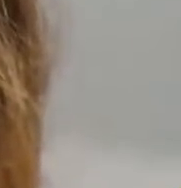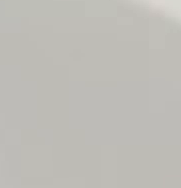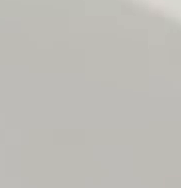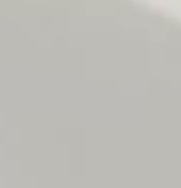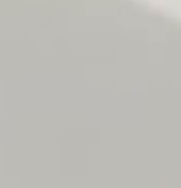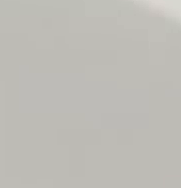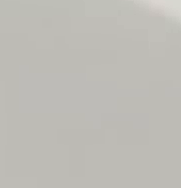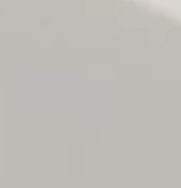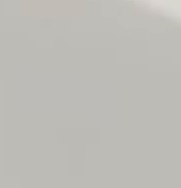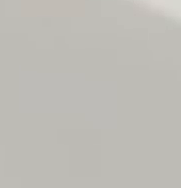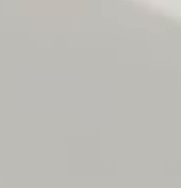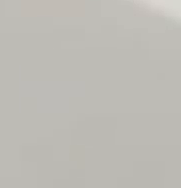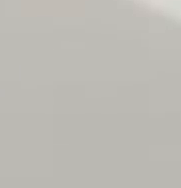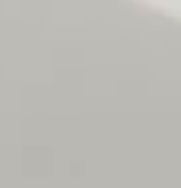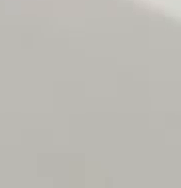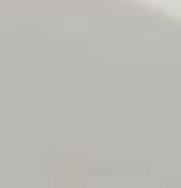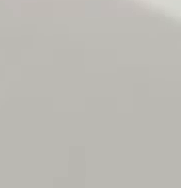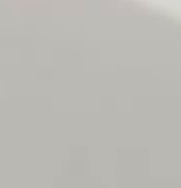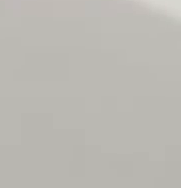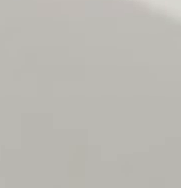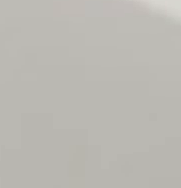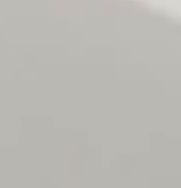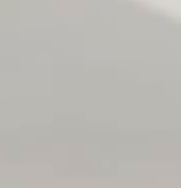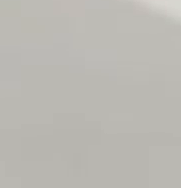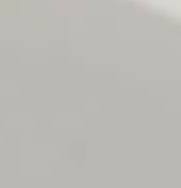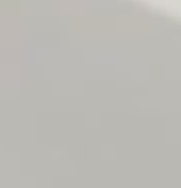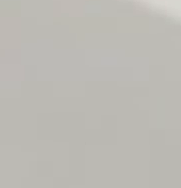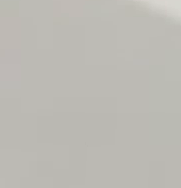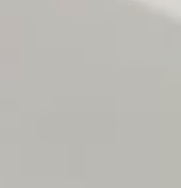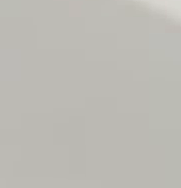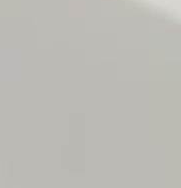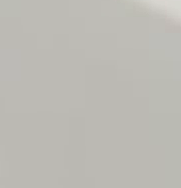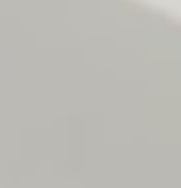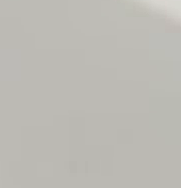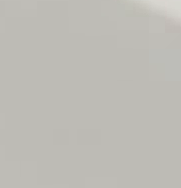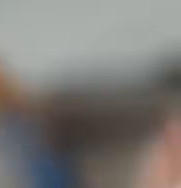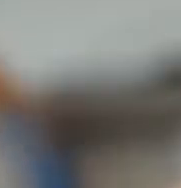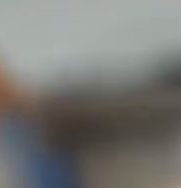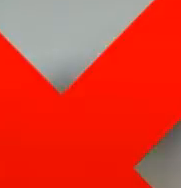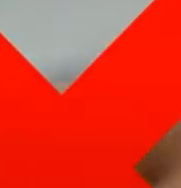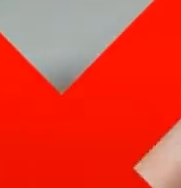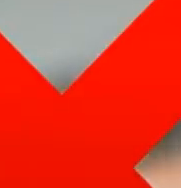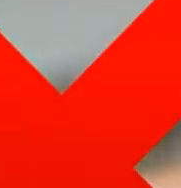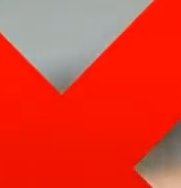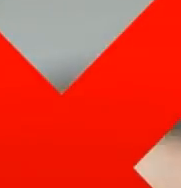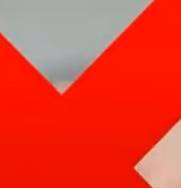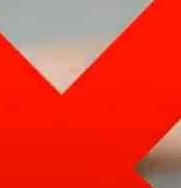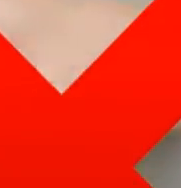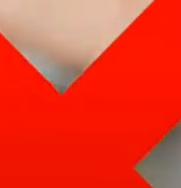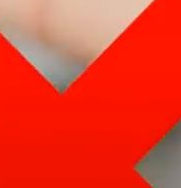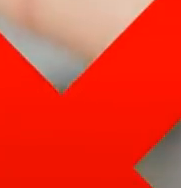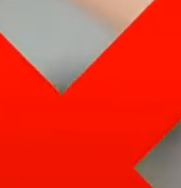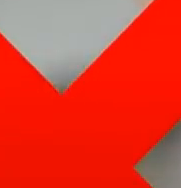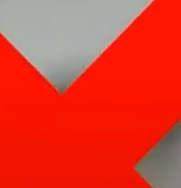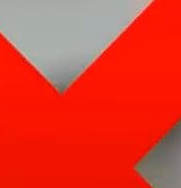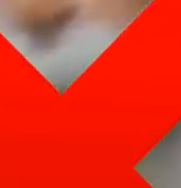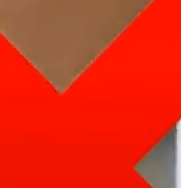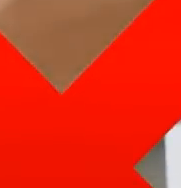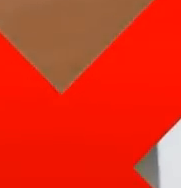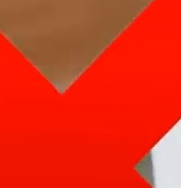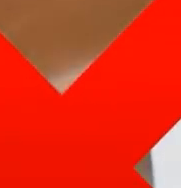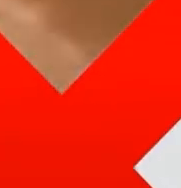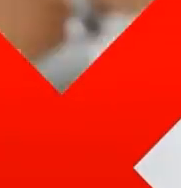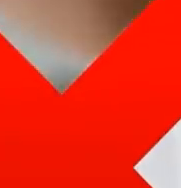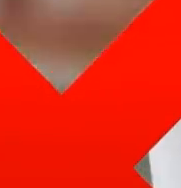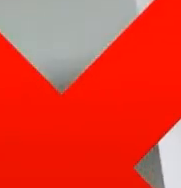head. When removing the mask, put it on a clean surface that you will later disinfect. As an example, don't put the used mask on your